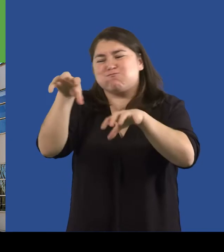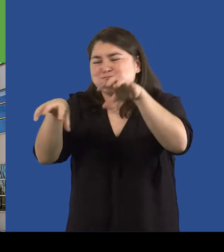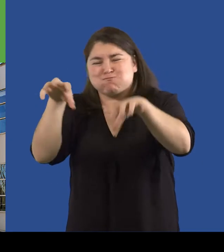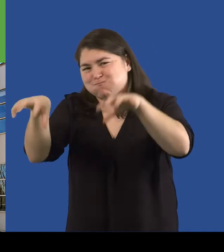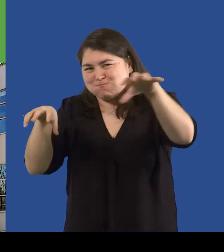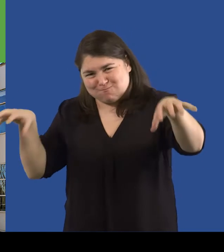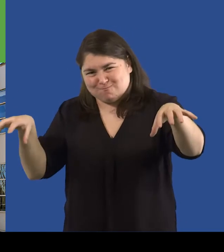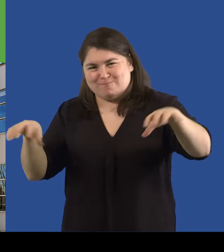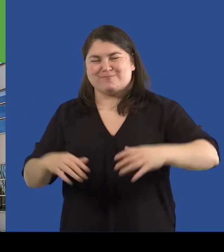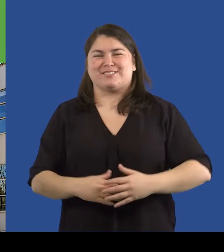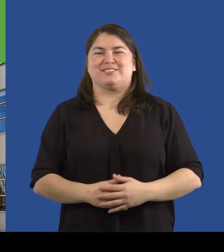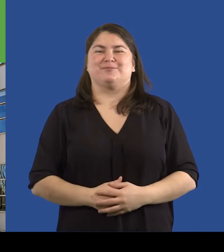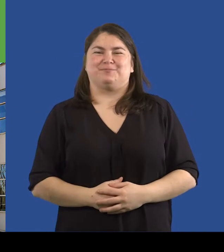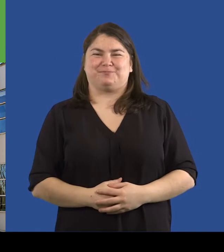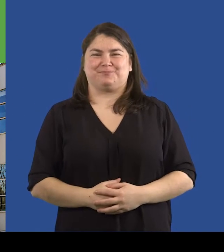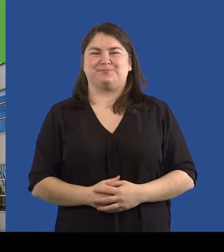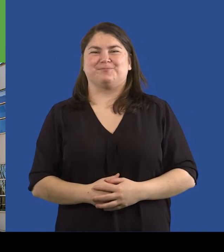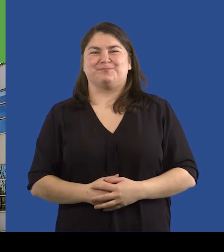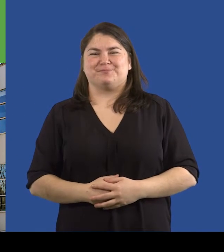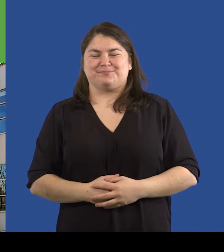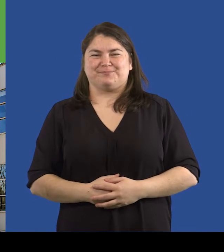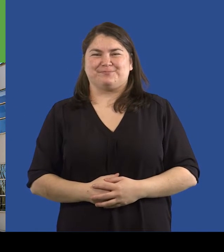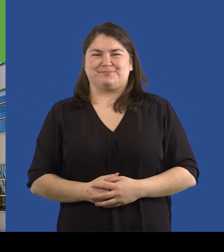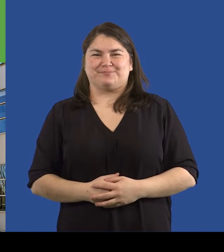While some libraries are small.